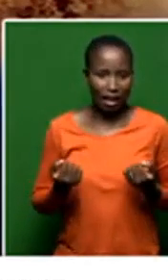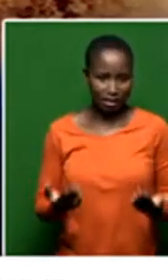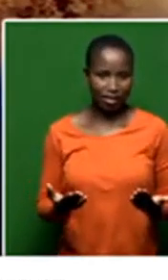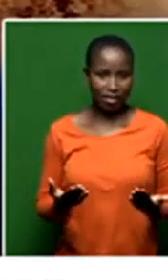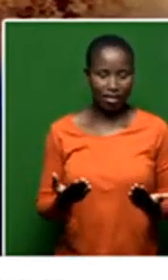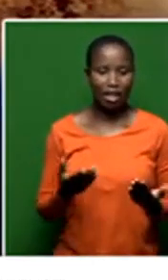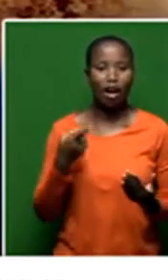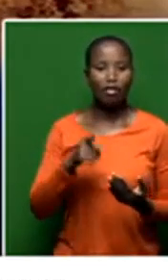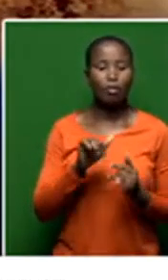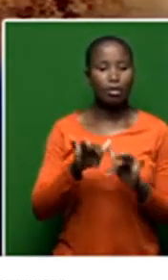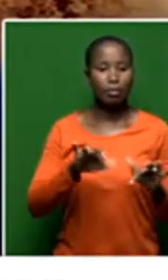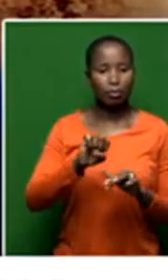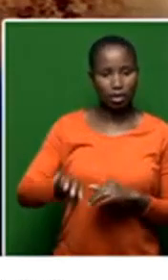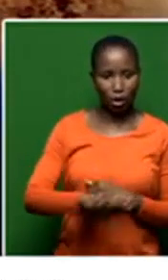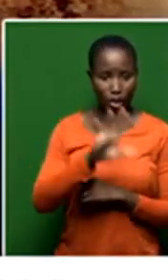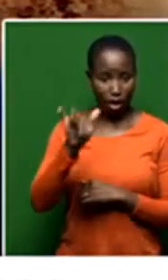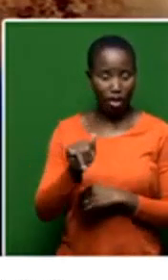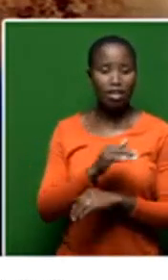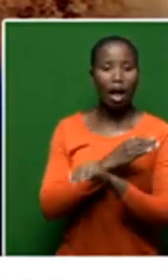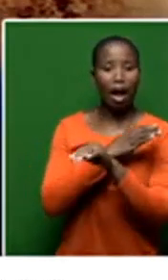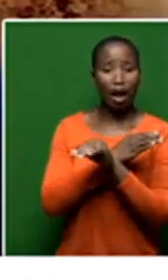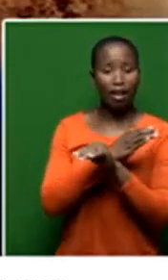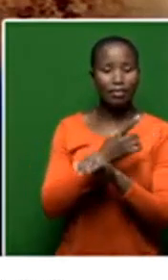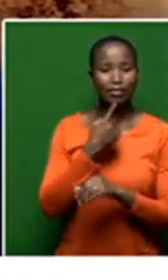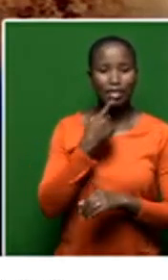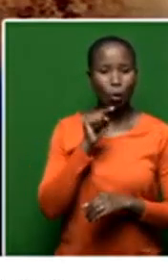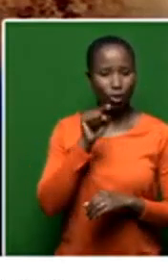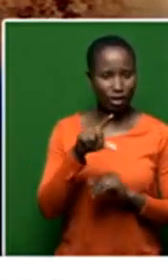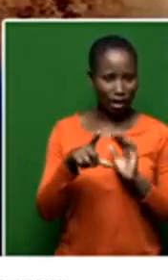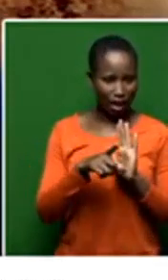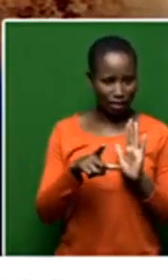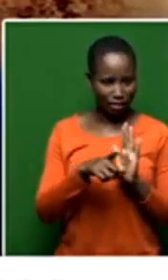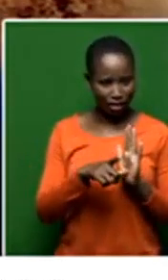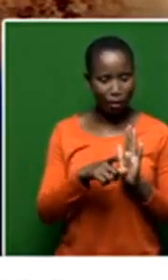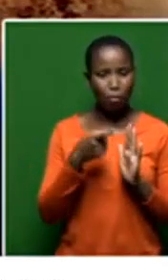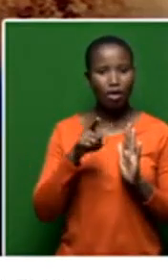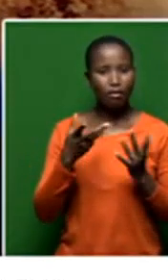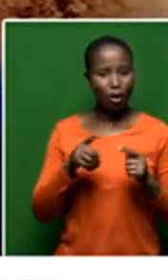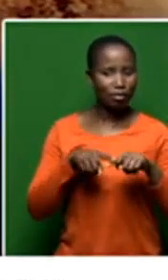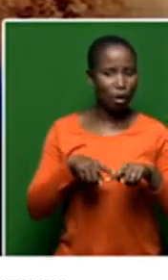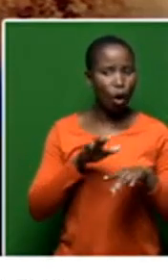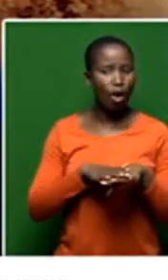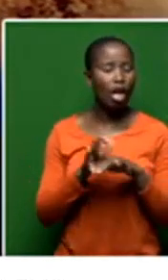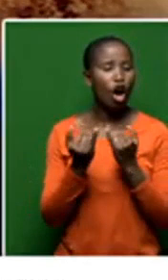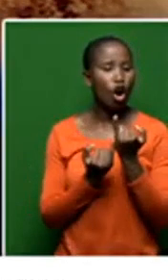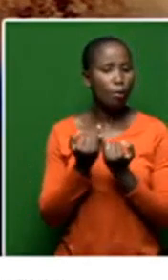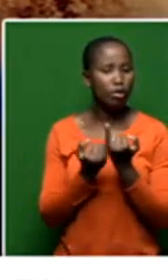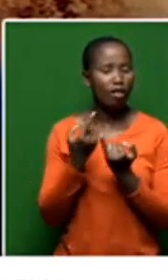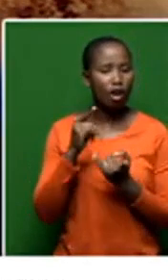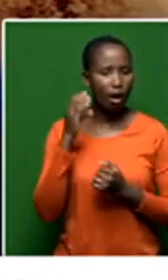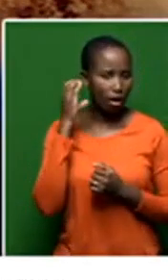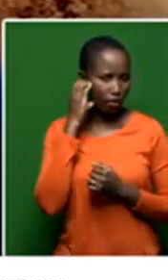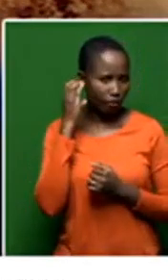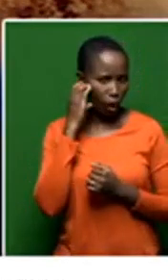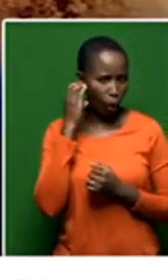ICASA says that the importance of this licensing process lies mainly in the enhancement of competition in the mobile services